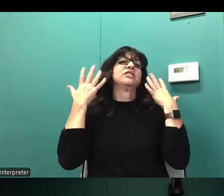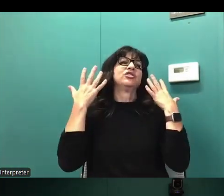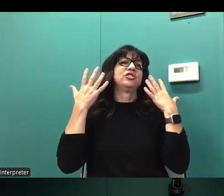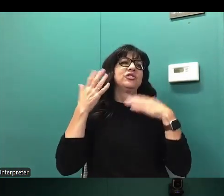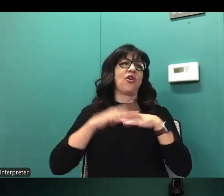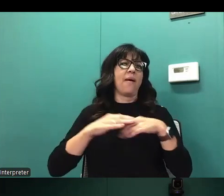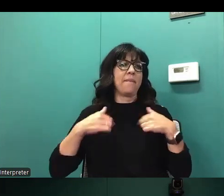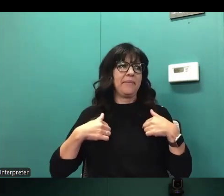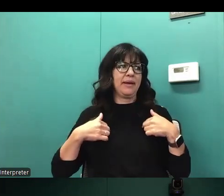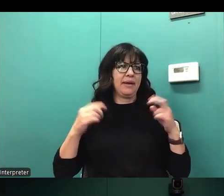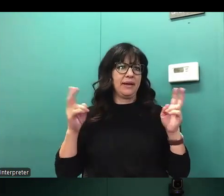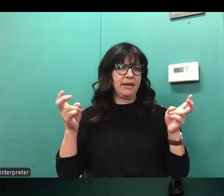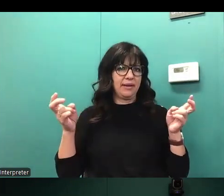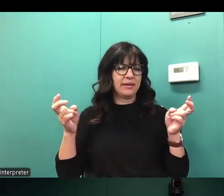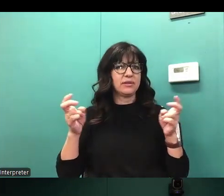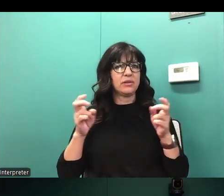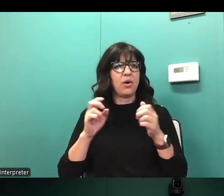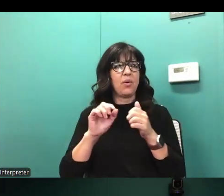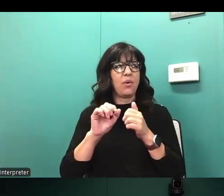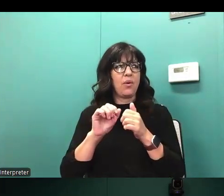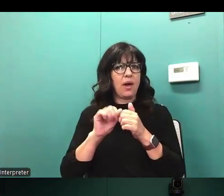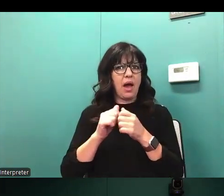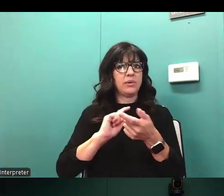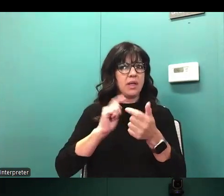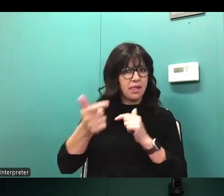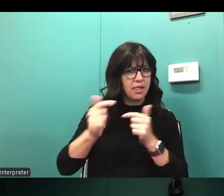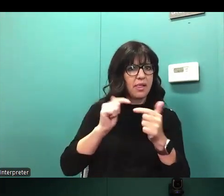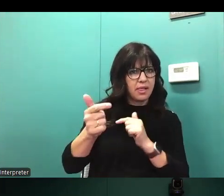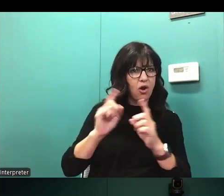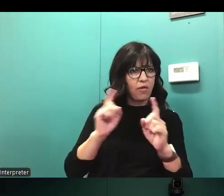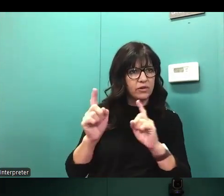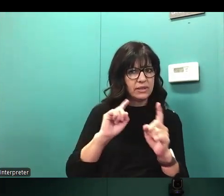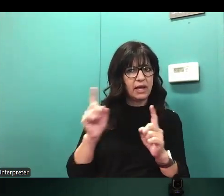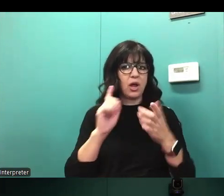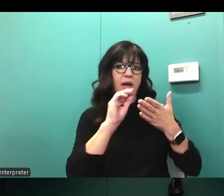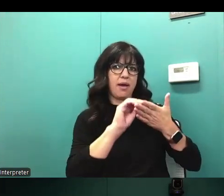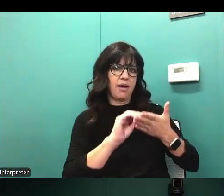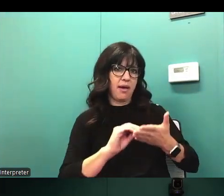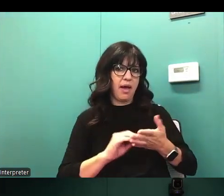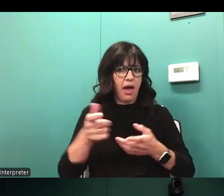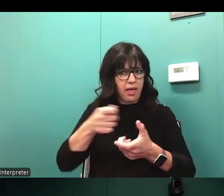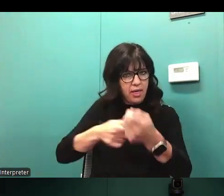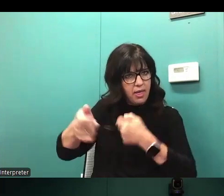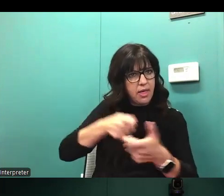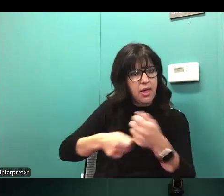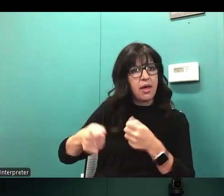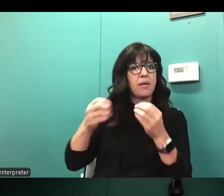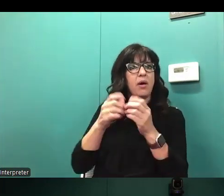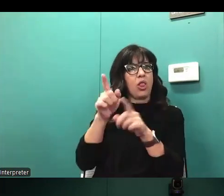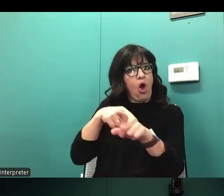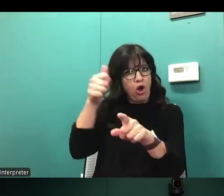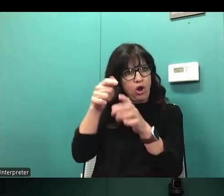so the way that I was having these conversations with her, I just was able to elicit a lot more longer utterances from